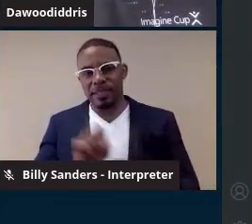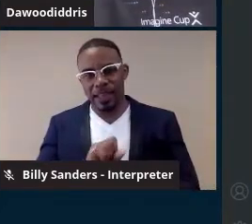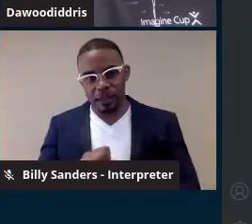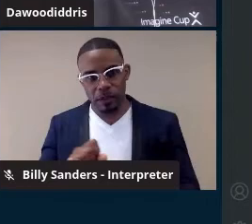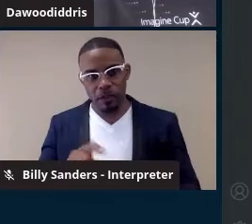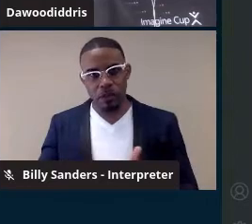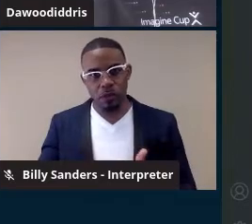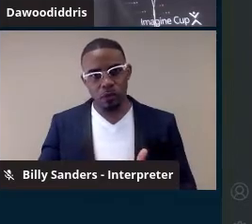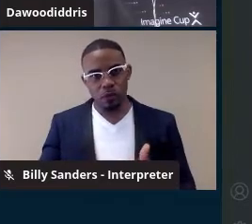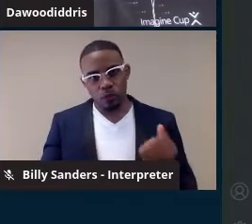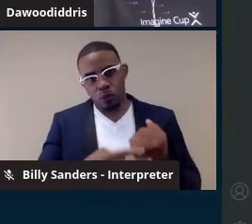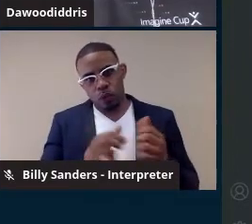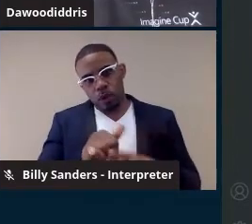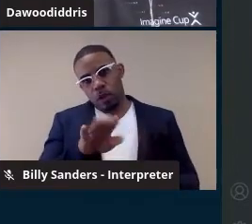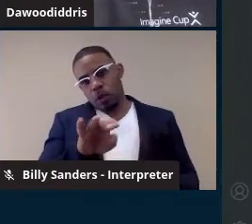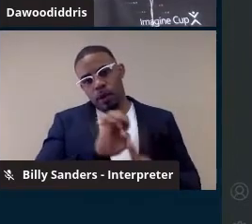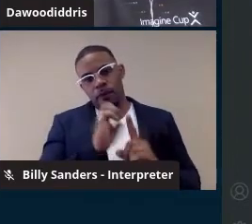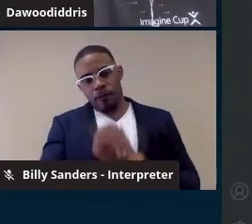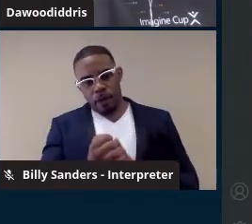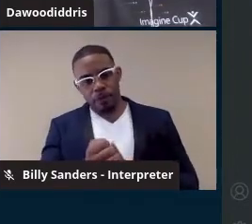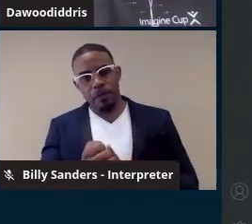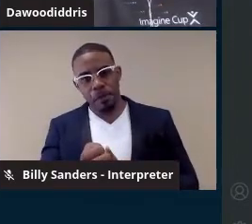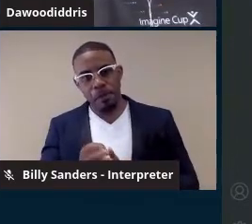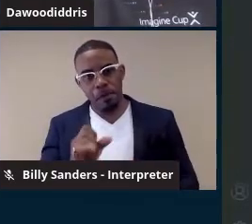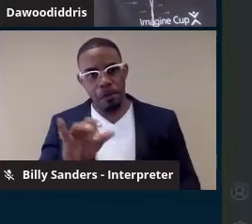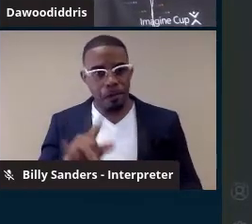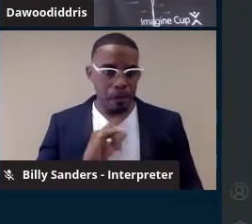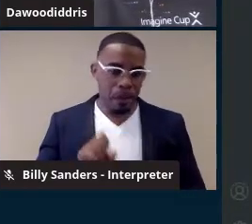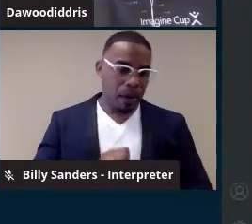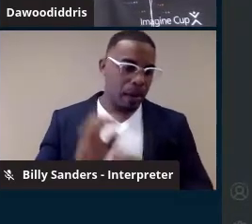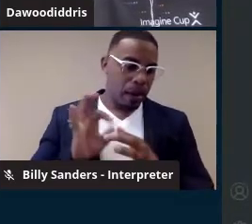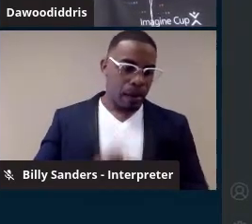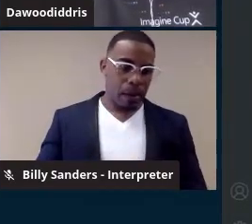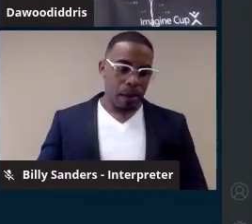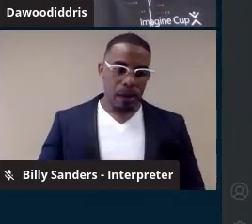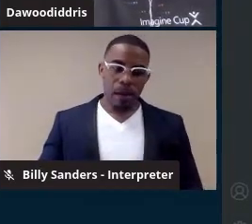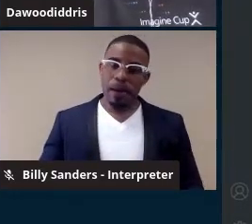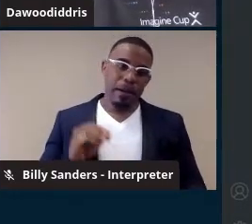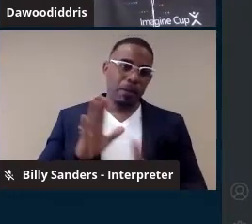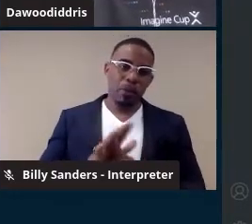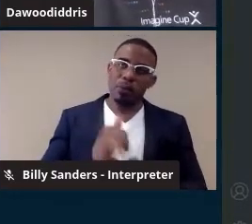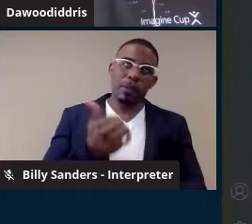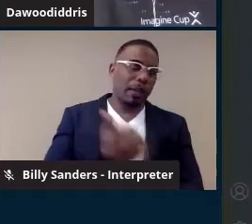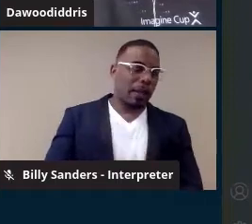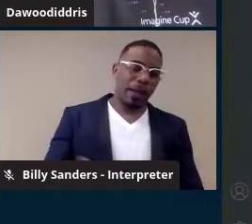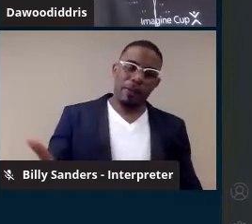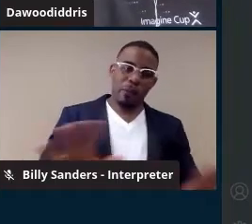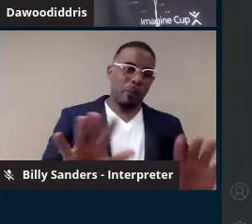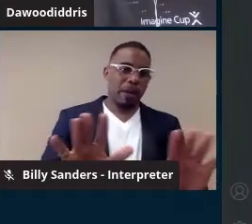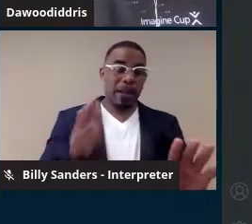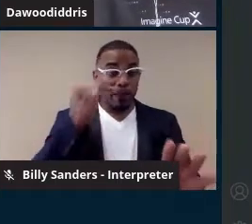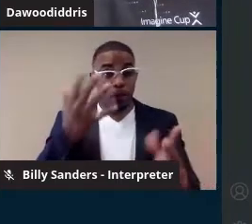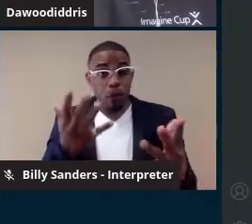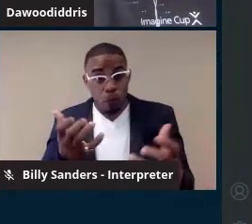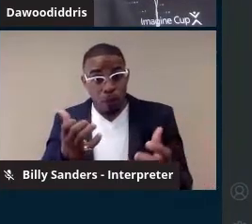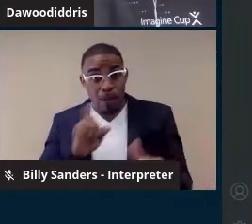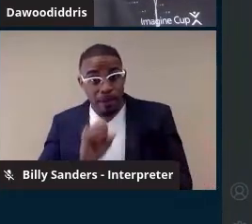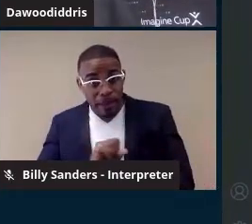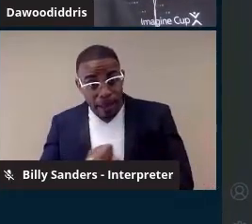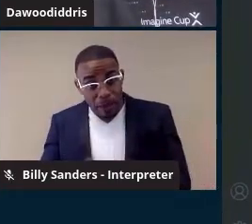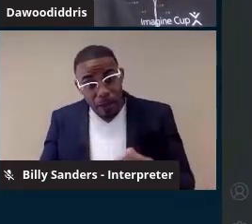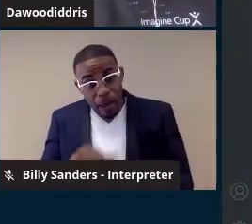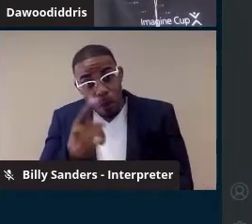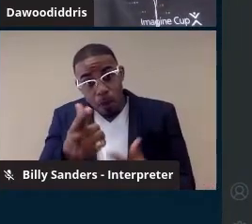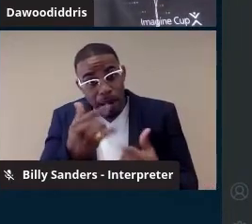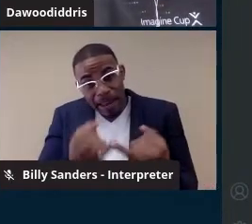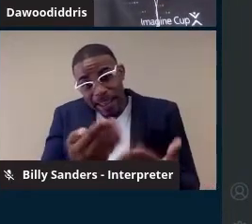to store it in your environment, variable, so that you just connect. You don't expose this to everyone, okay? And if you want to actually add one last